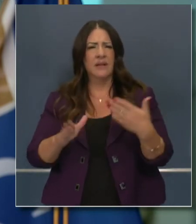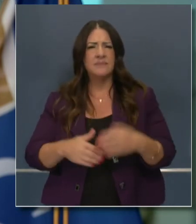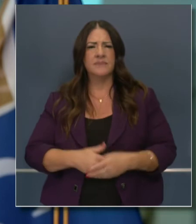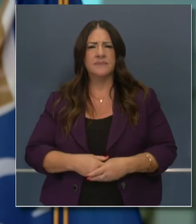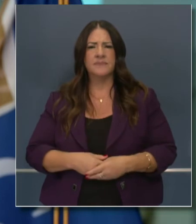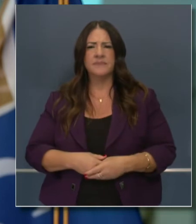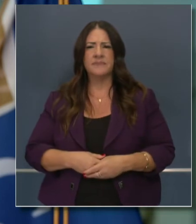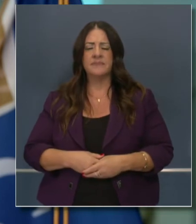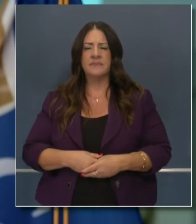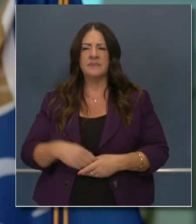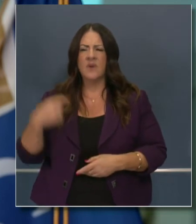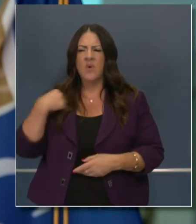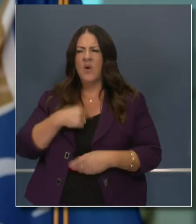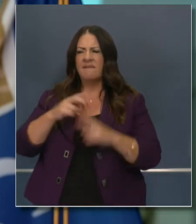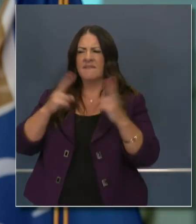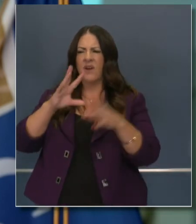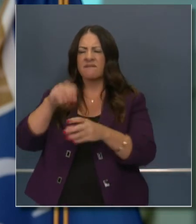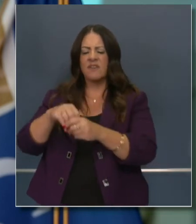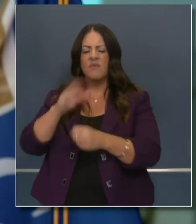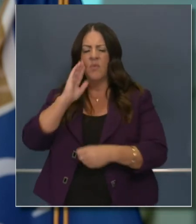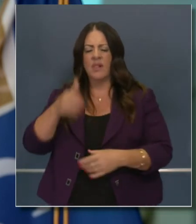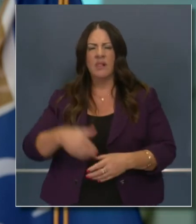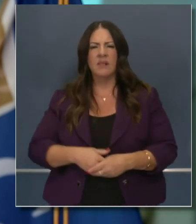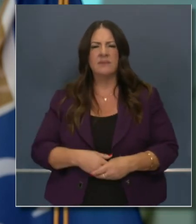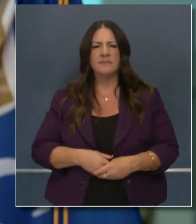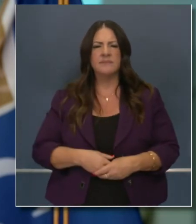Final question, Sophia Bolag, SACB.